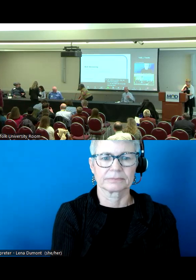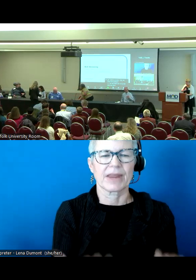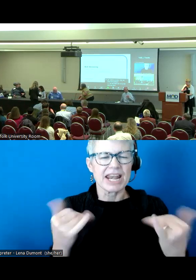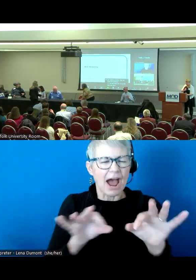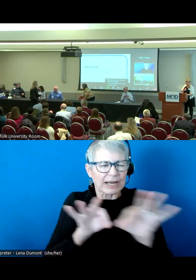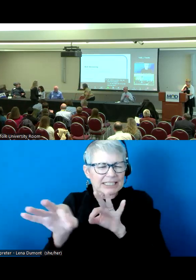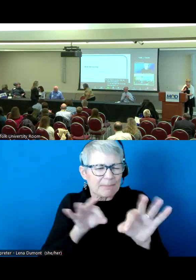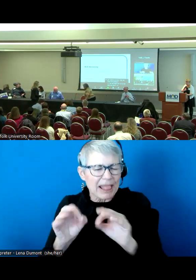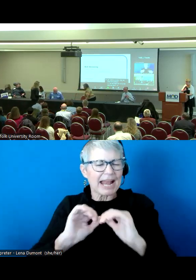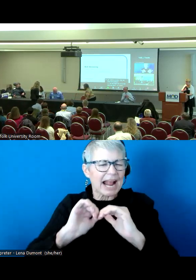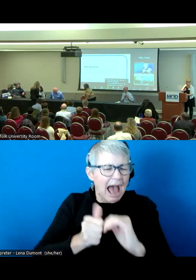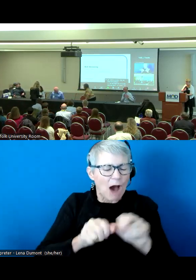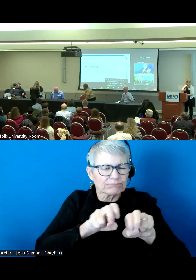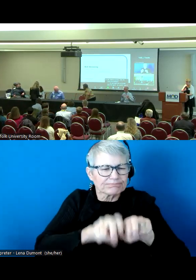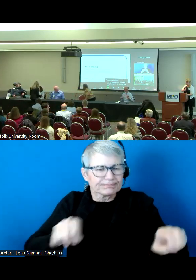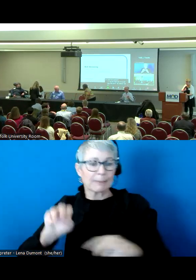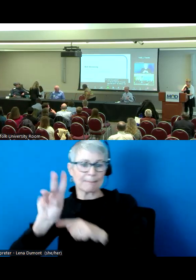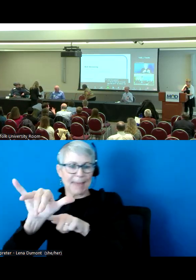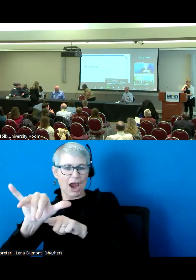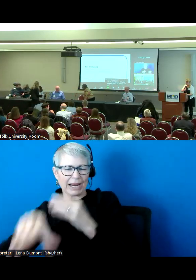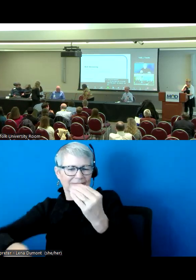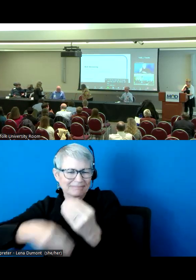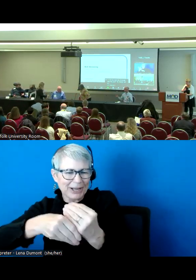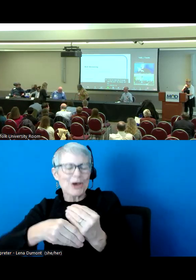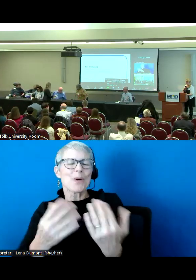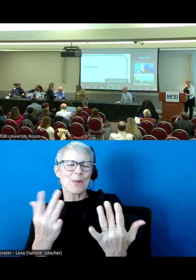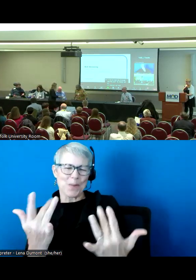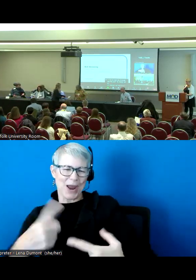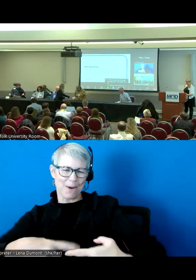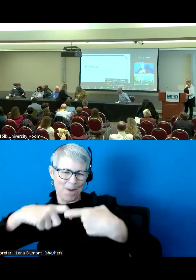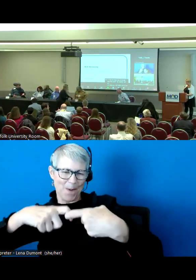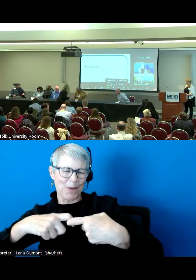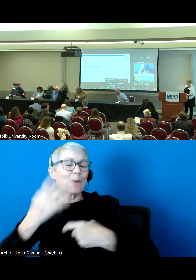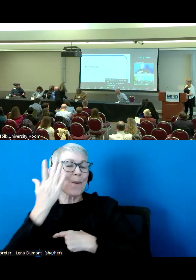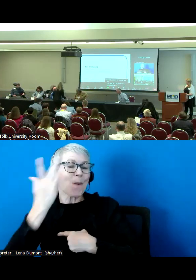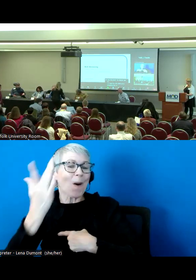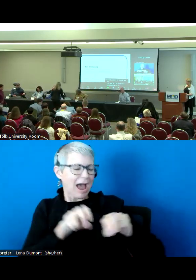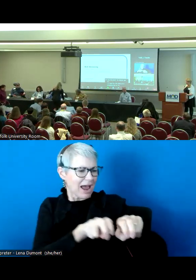on a bit while we're straightening out the crowd on the piano. Oh, to my right of me.